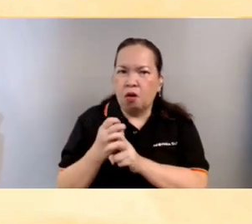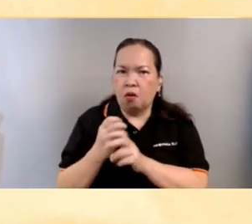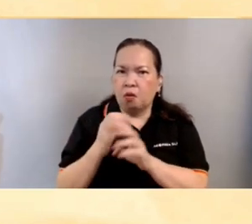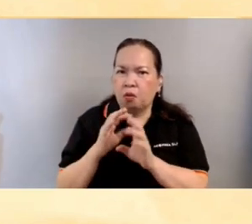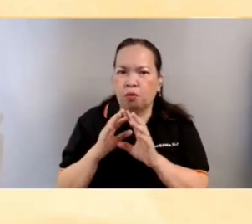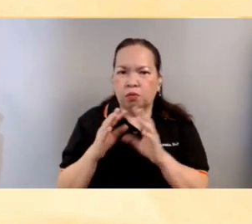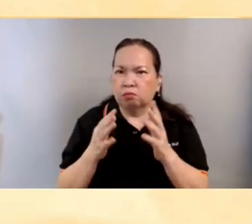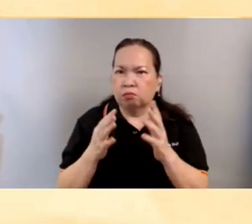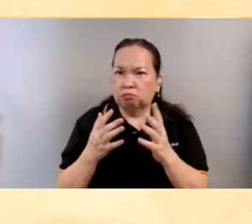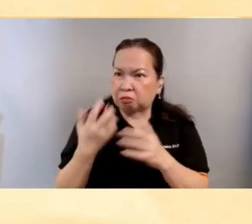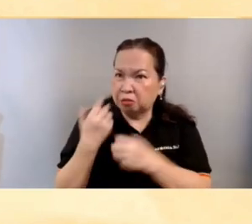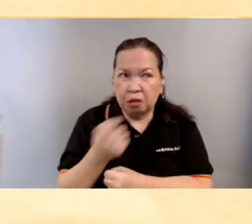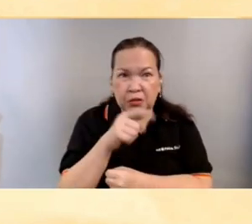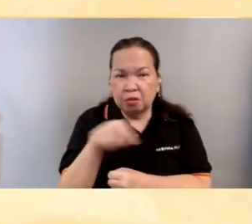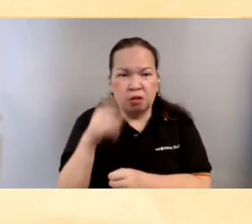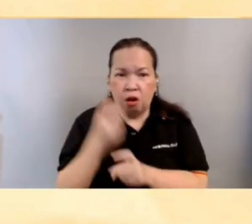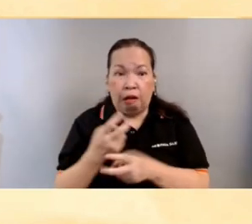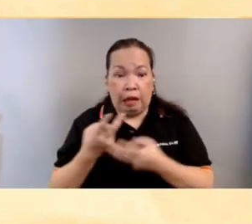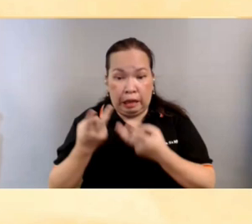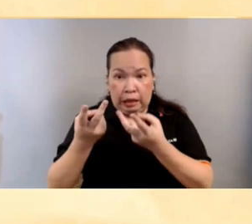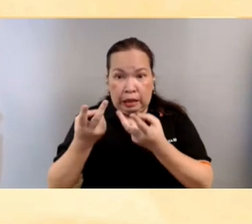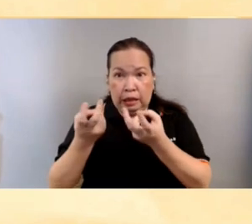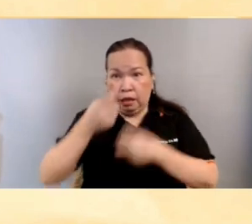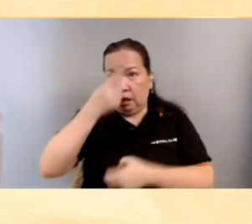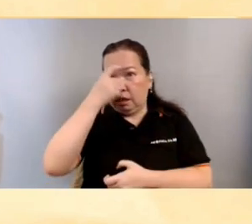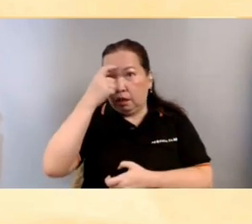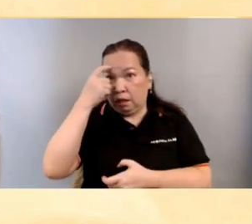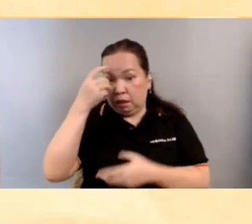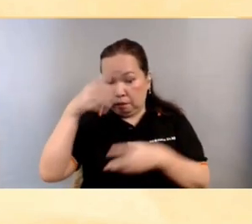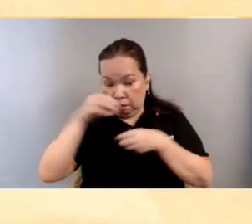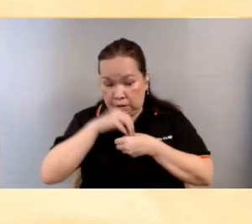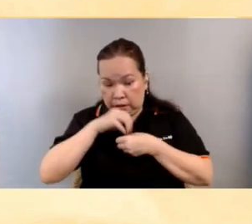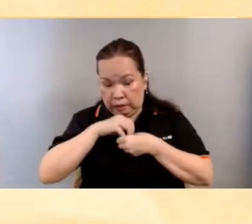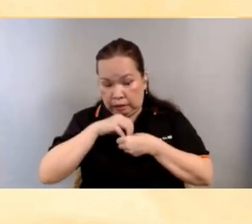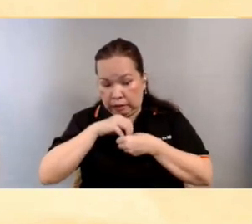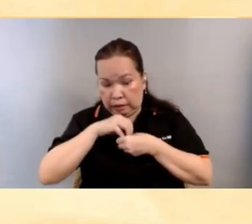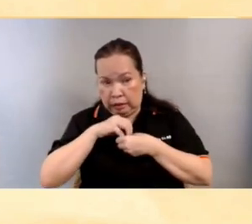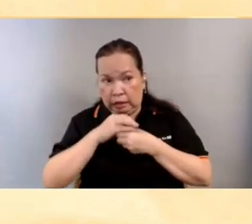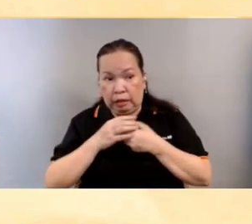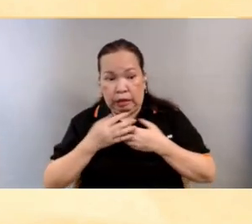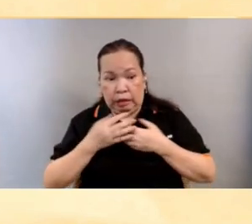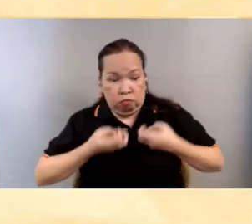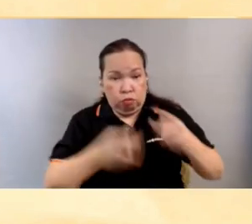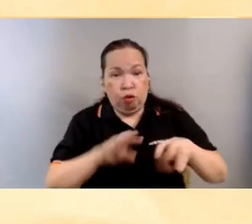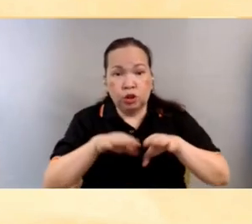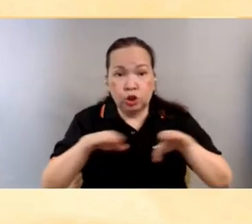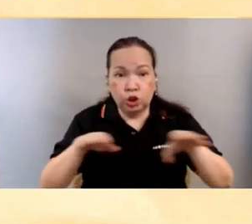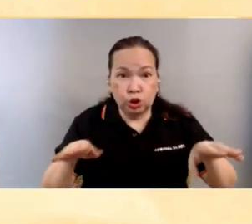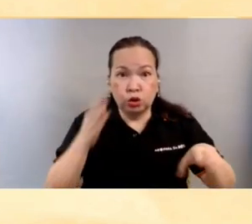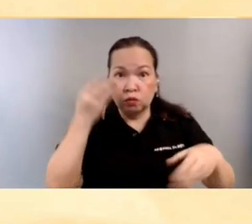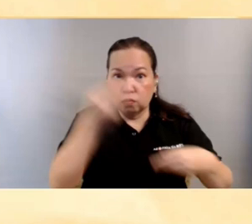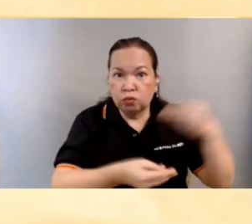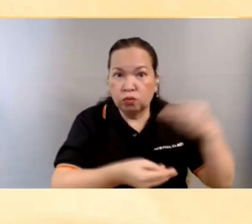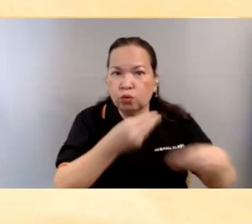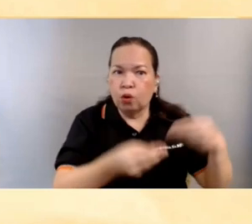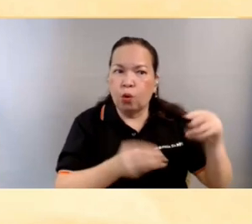cannot trust anybody. You can carry that perspective until you get older, have children, and from generation to